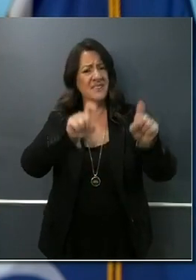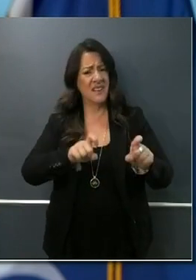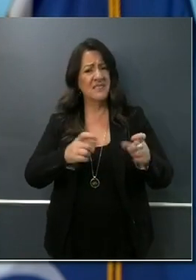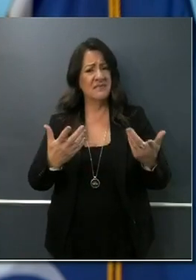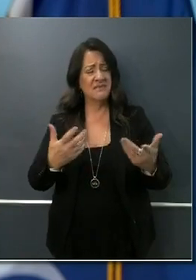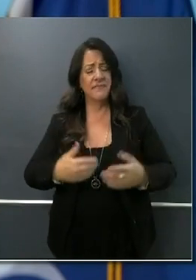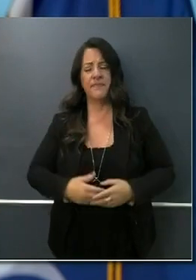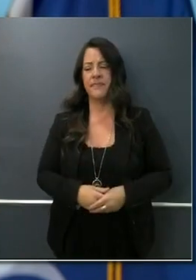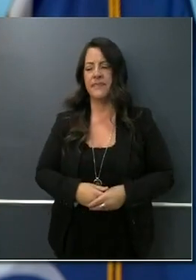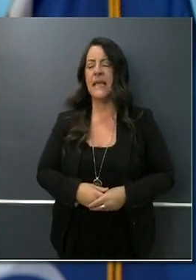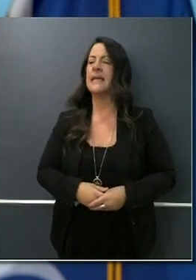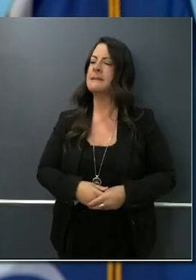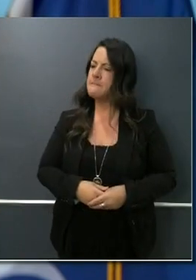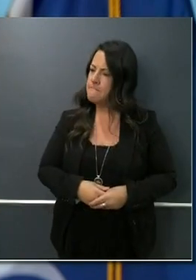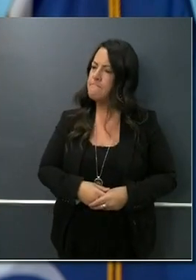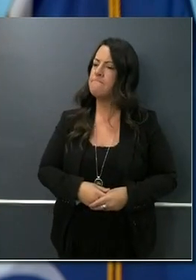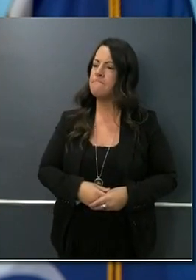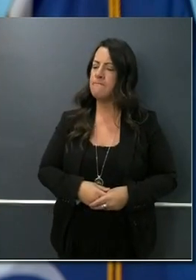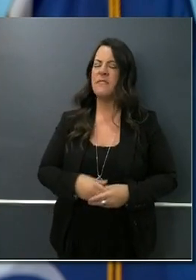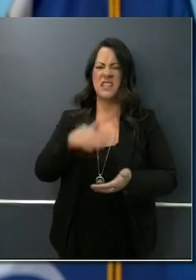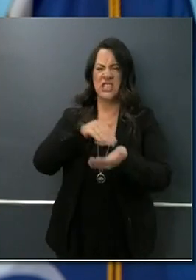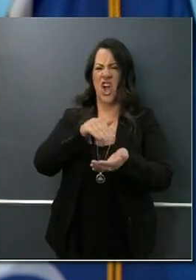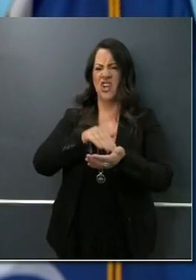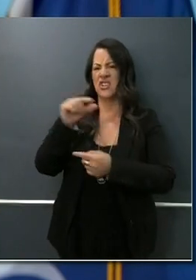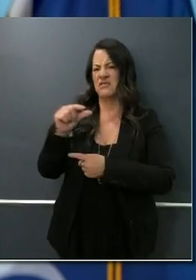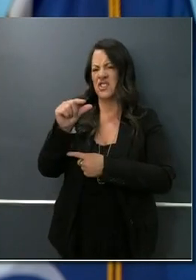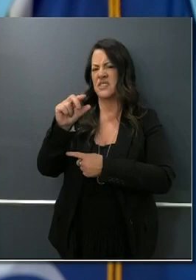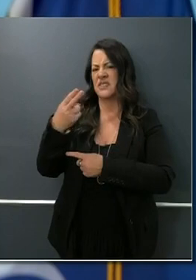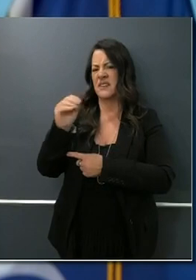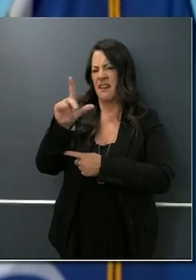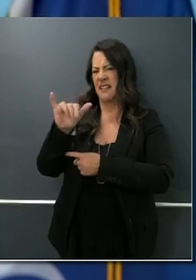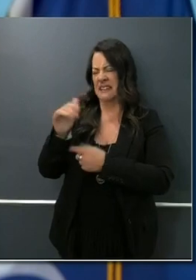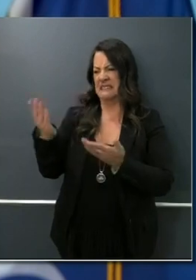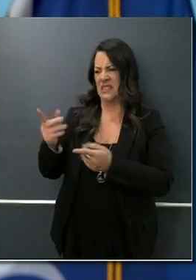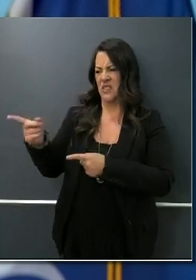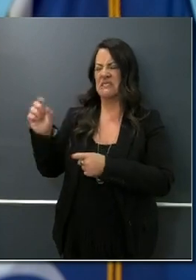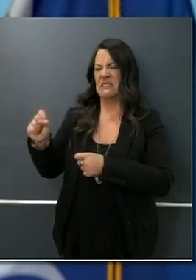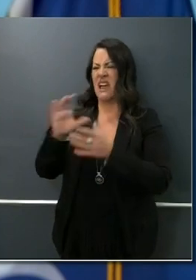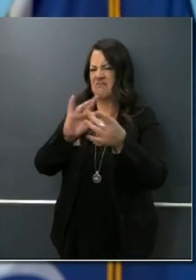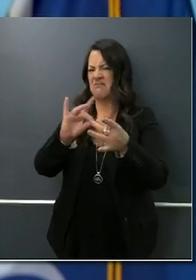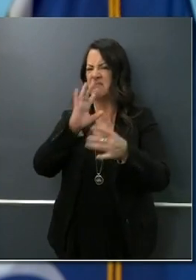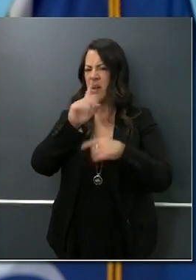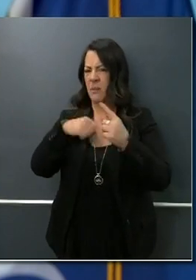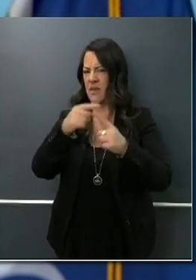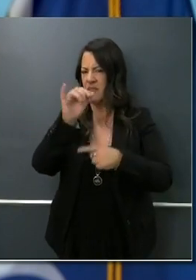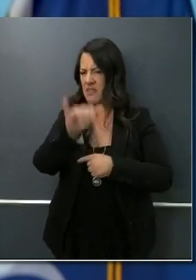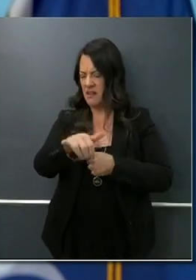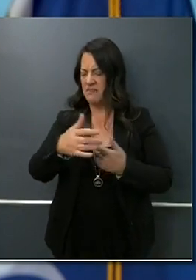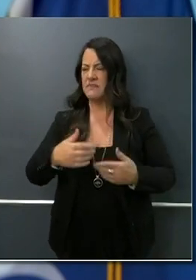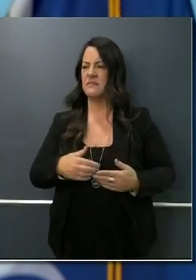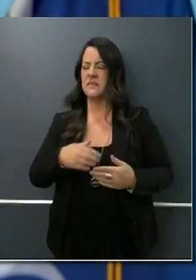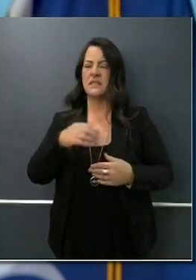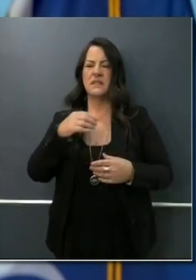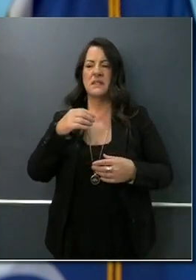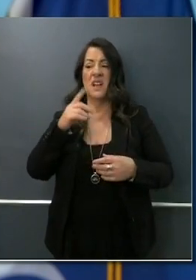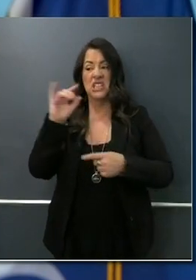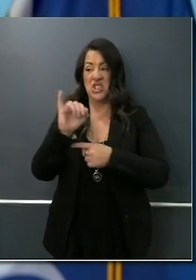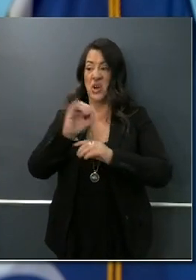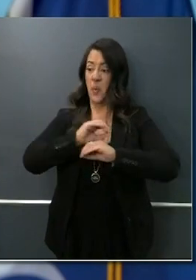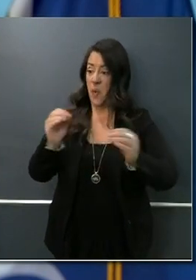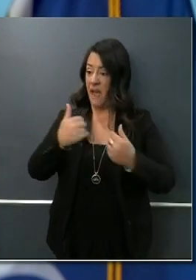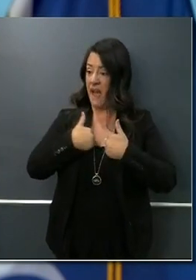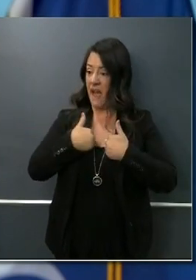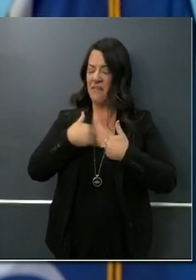more specifically about that. That absolutely should not be an impediment for a multitude of reasons that we have